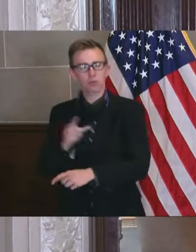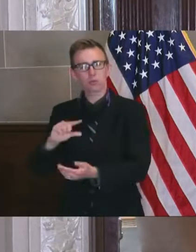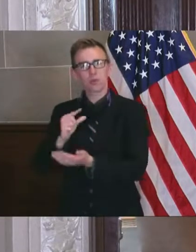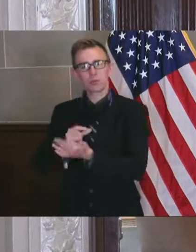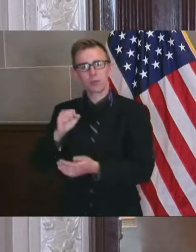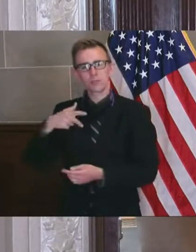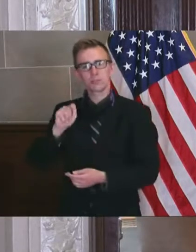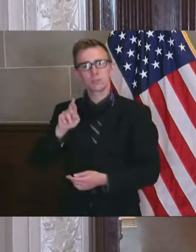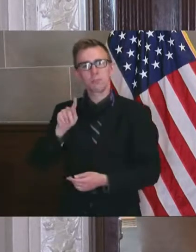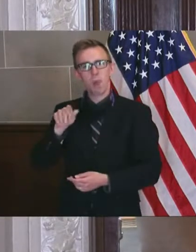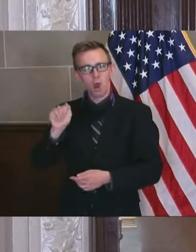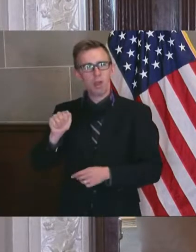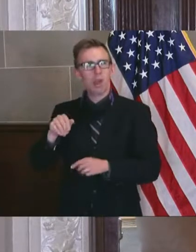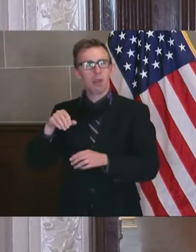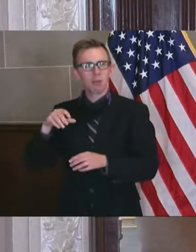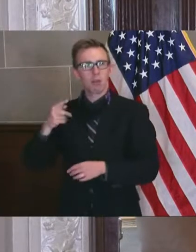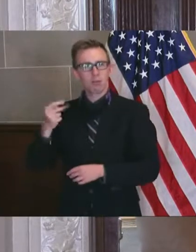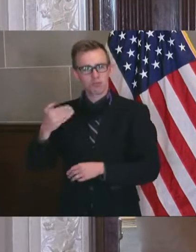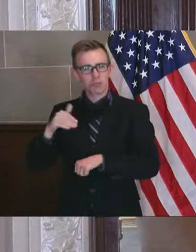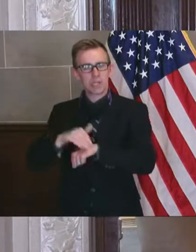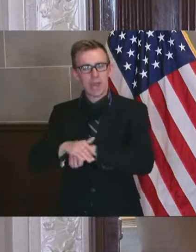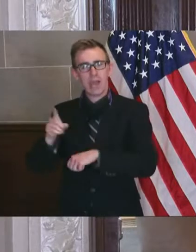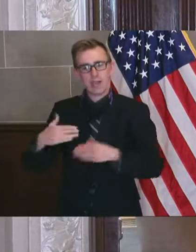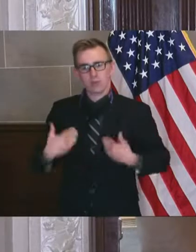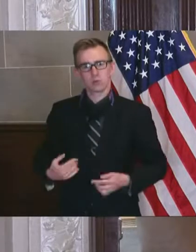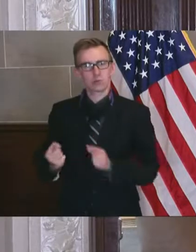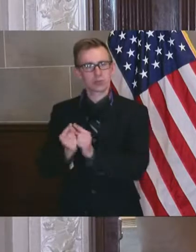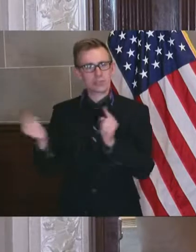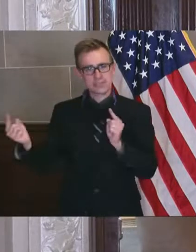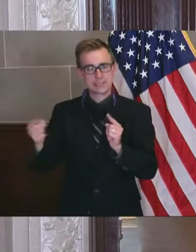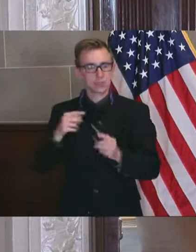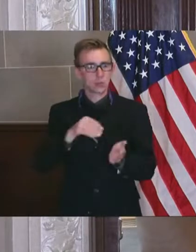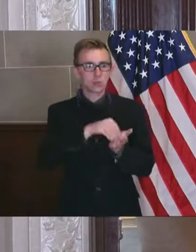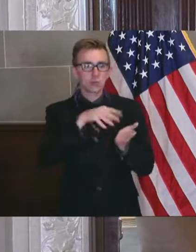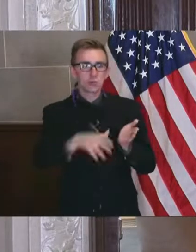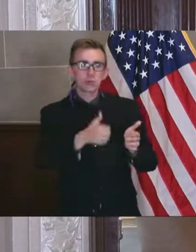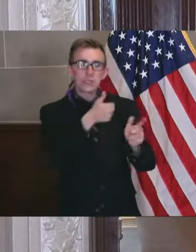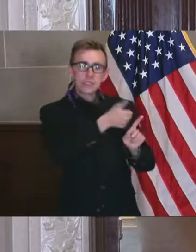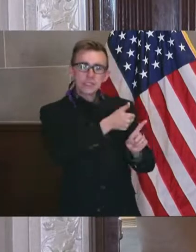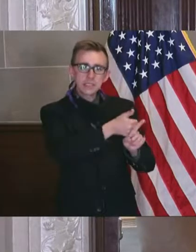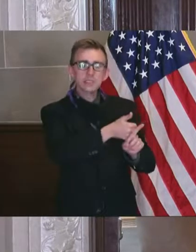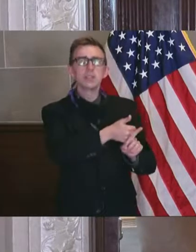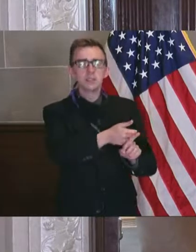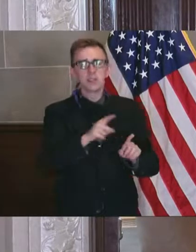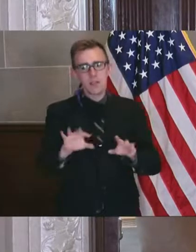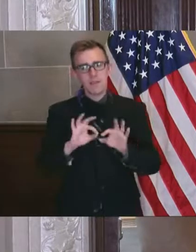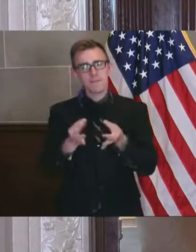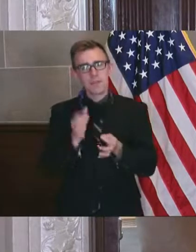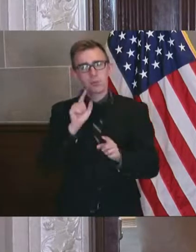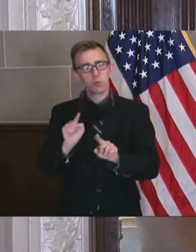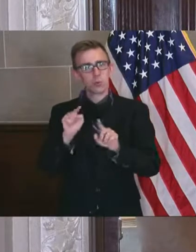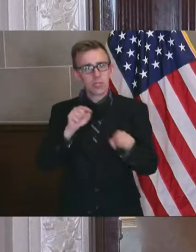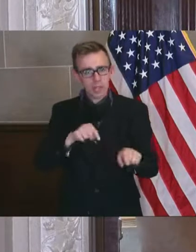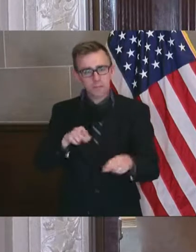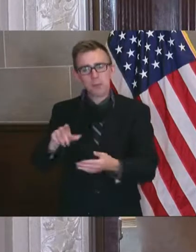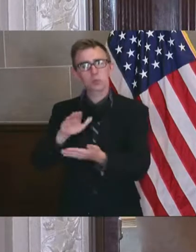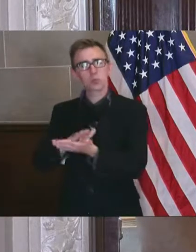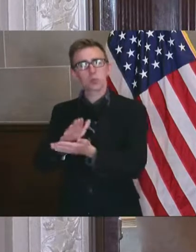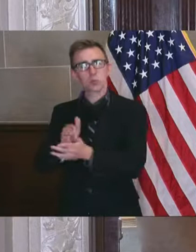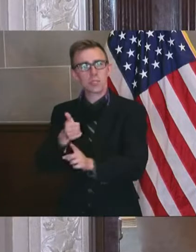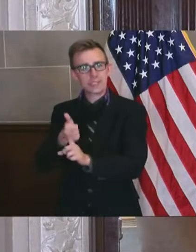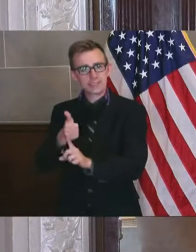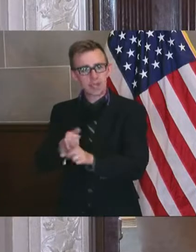Thursday night, where social distancing was practiced, all the way from the students to the families that came there and for the school